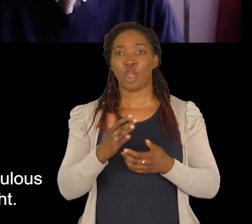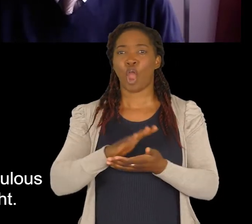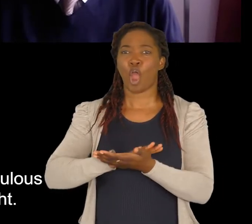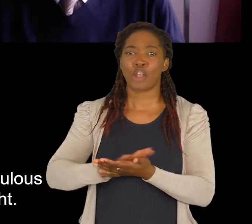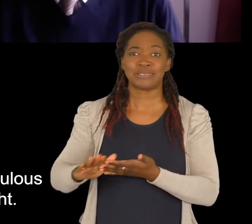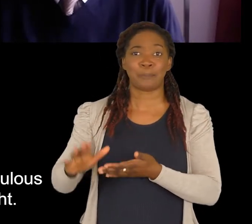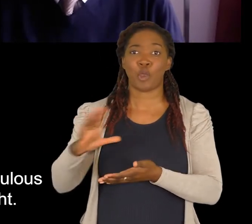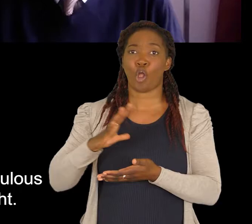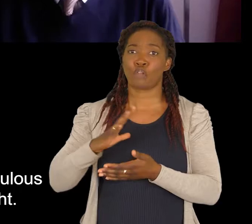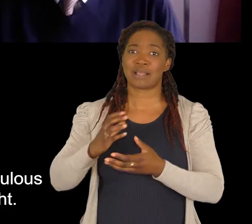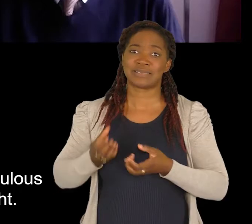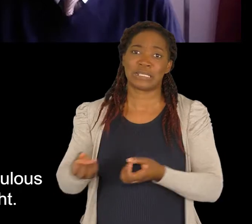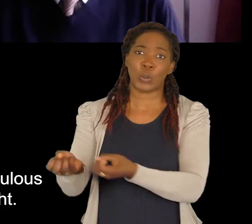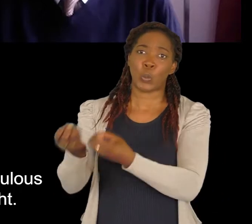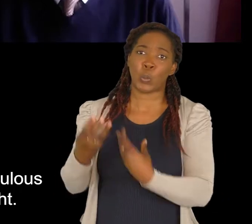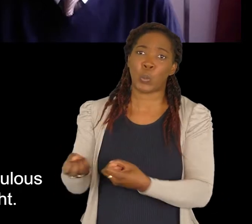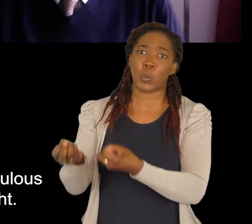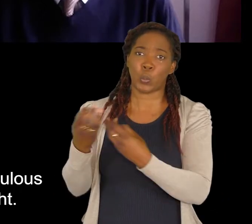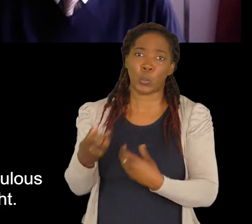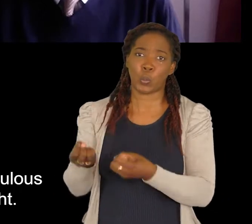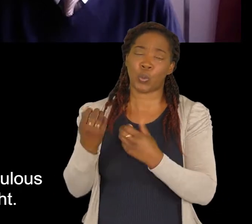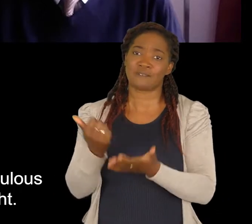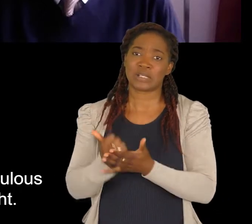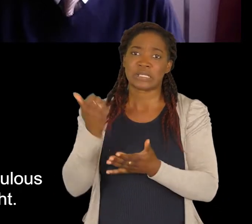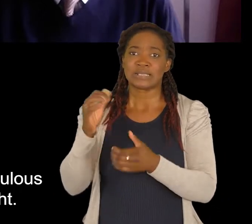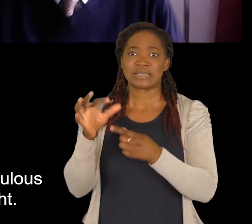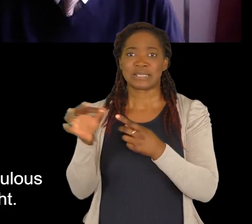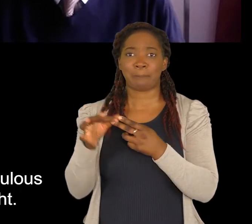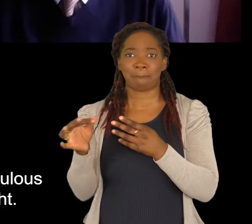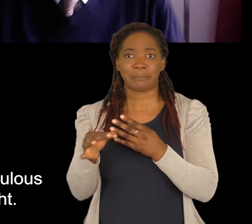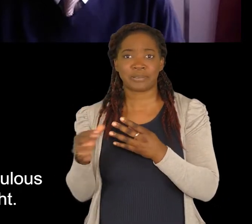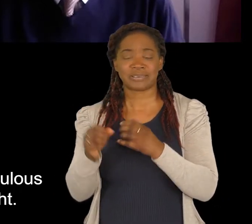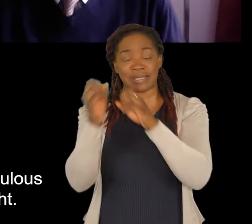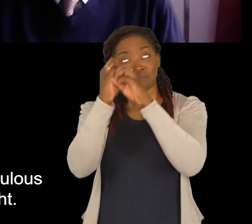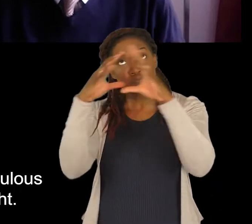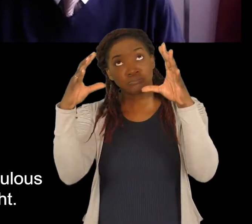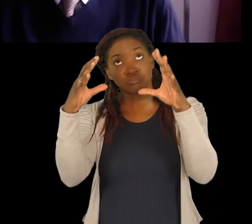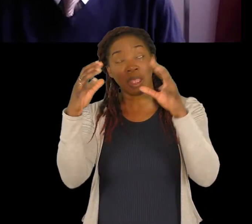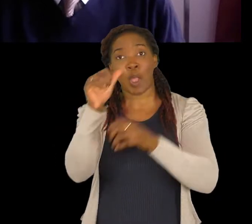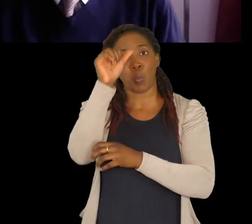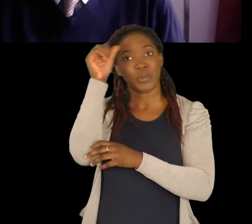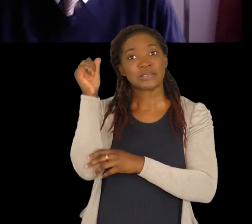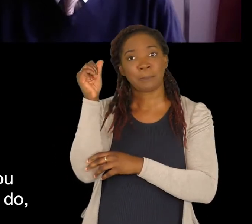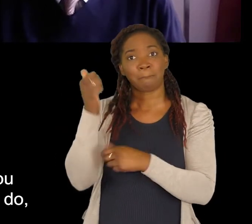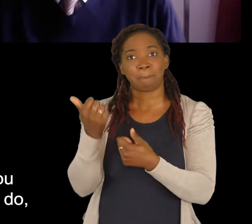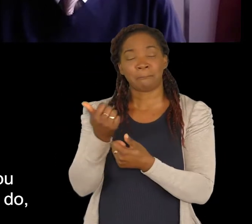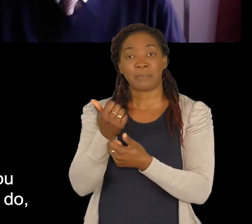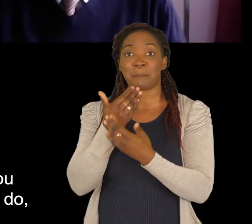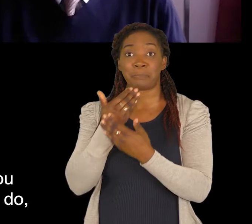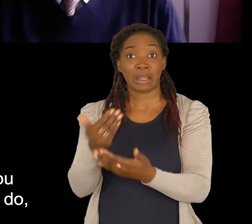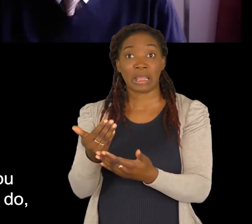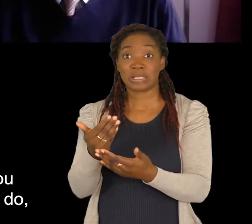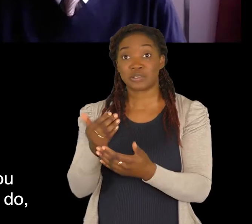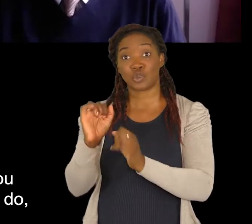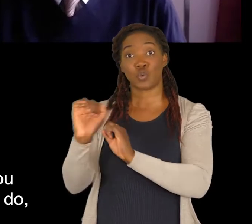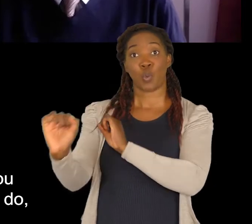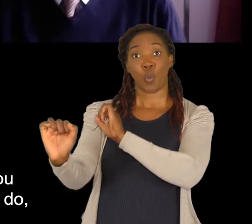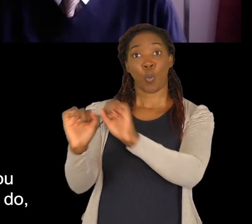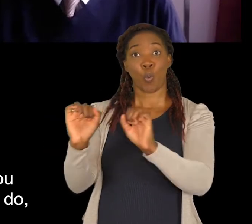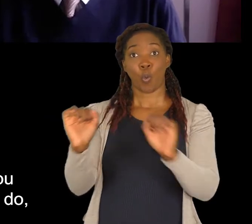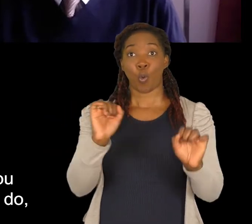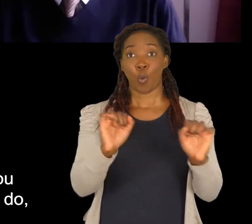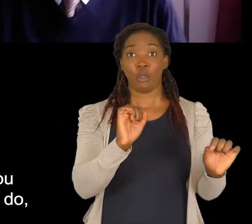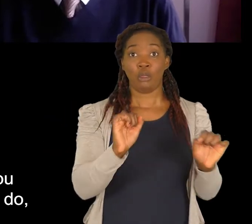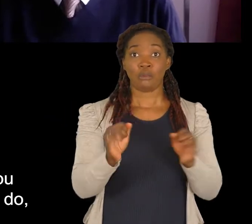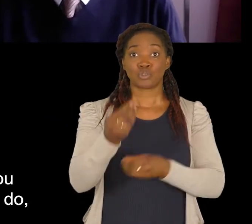has already given us so many fabulous tips and insights and pearls of wisdom, right? Please feel free to share your